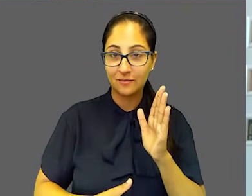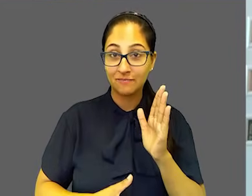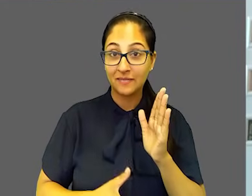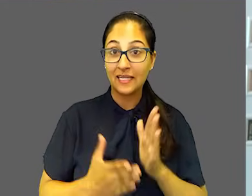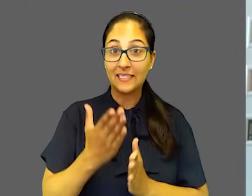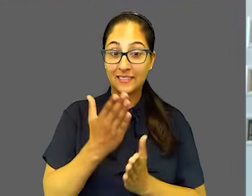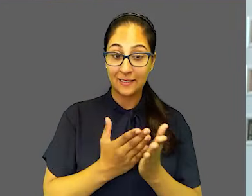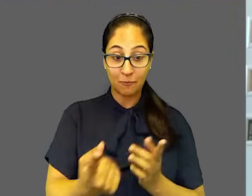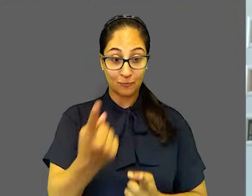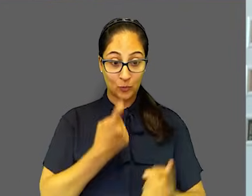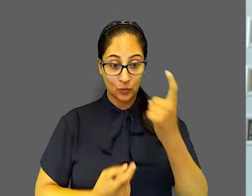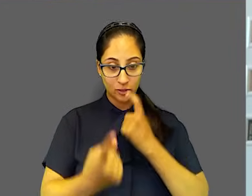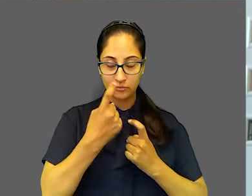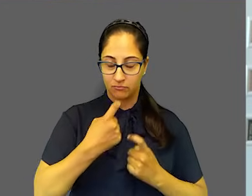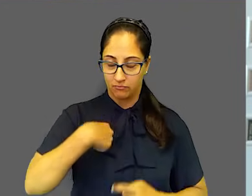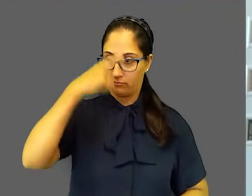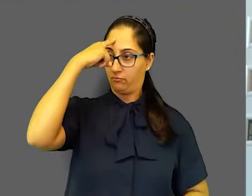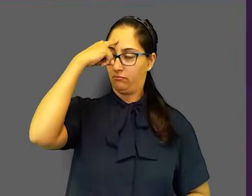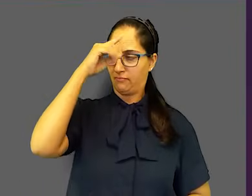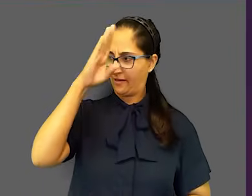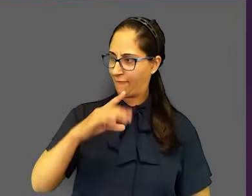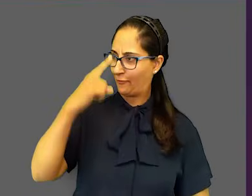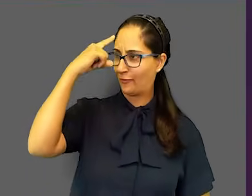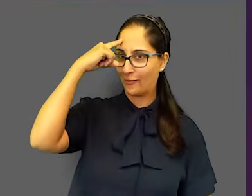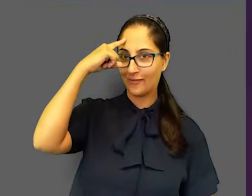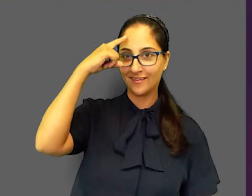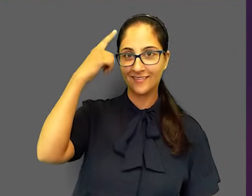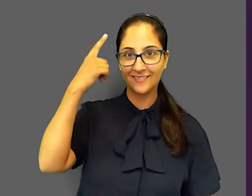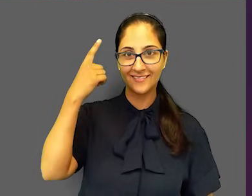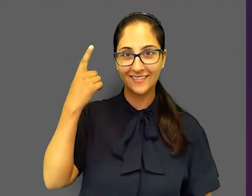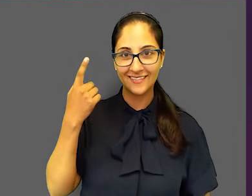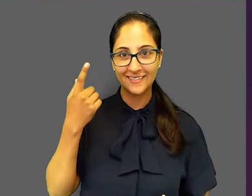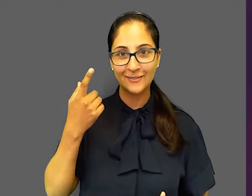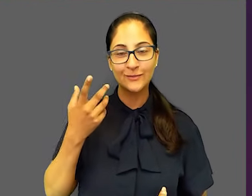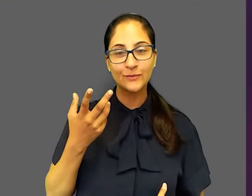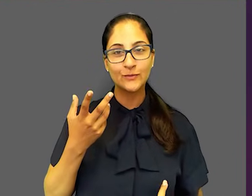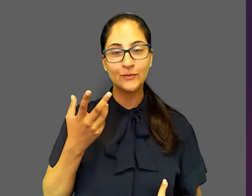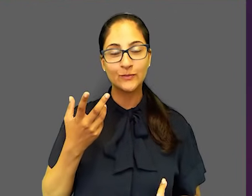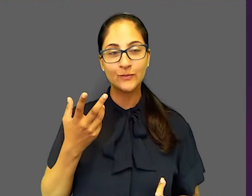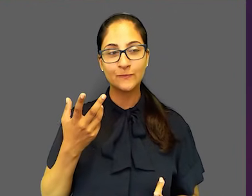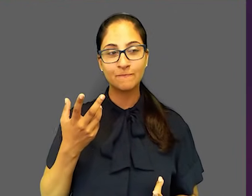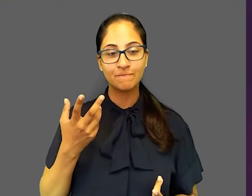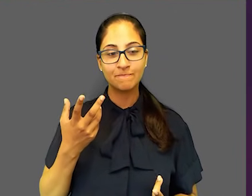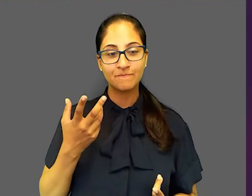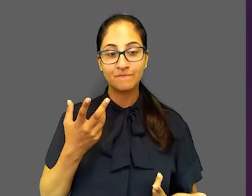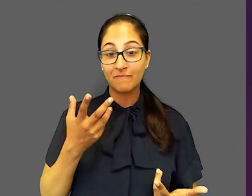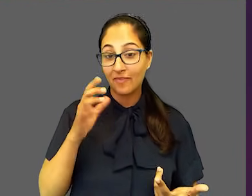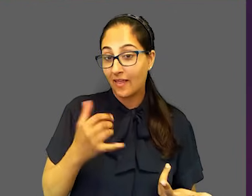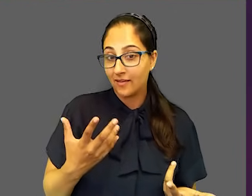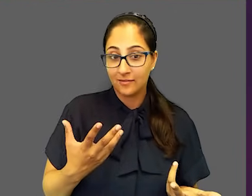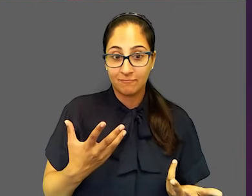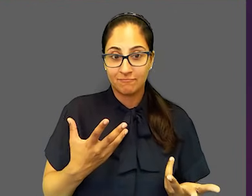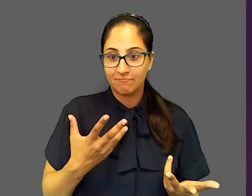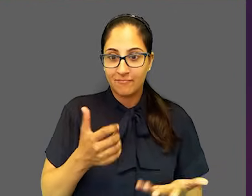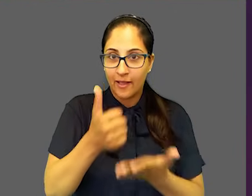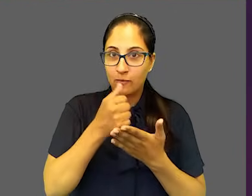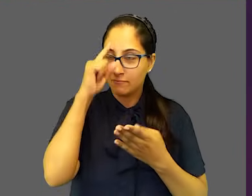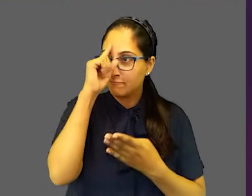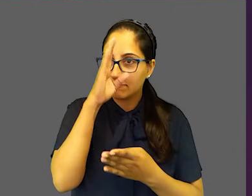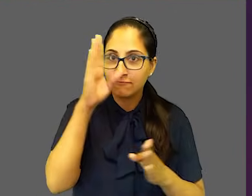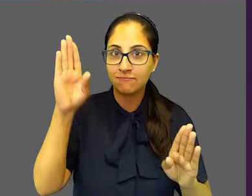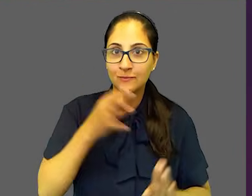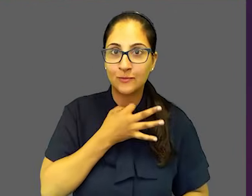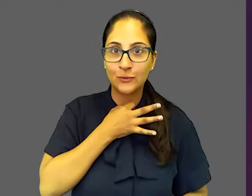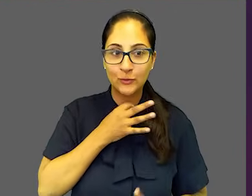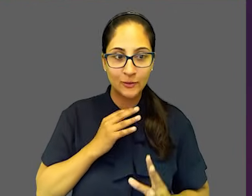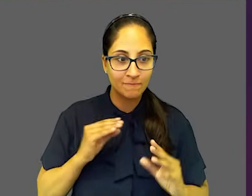I've never thought about. And so because of that experience, I want more. I want to learn with them.